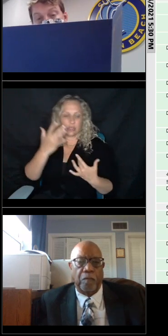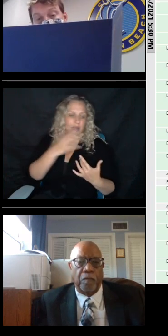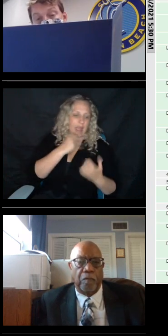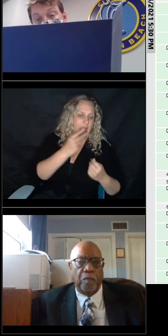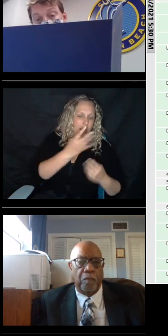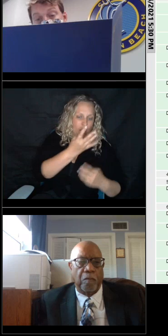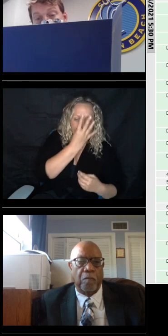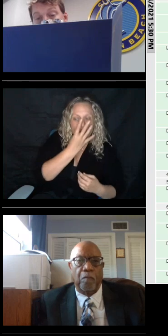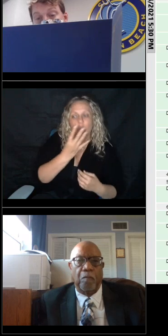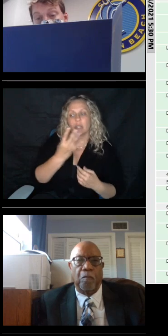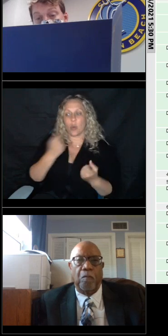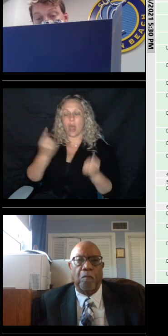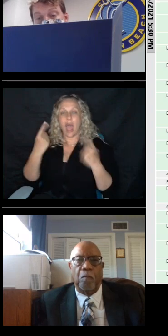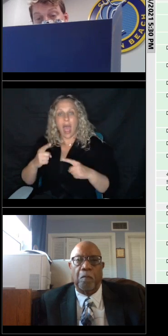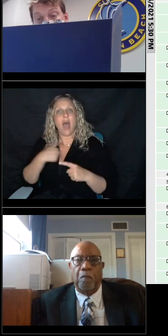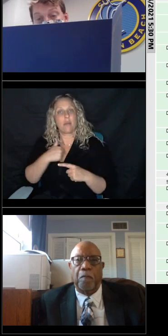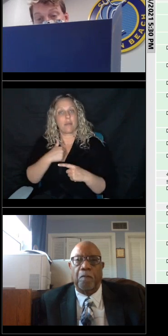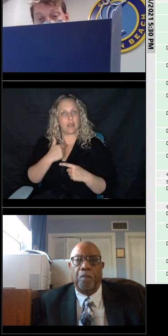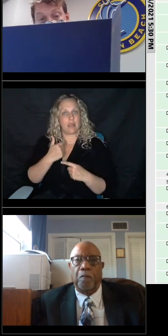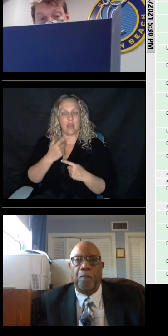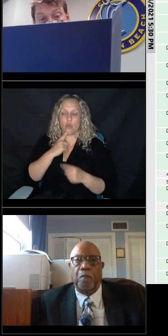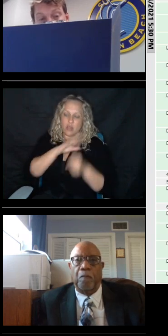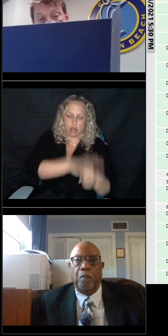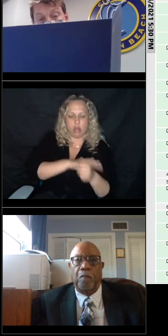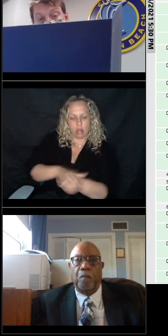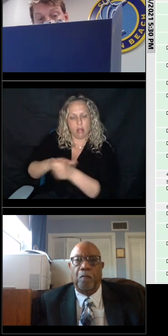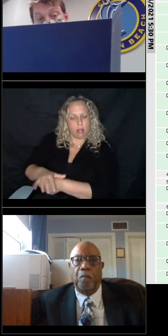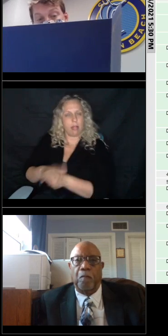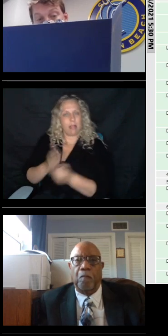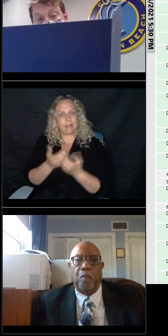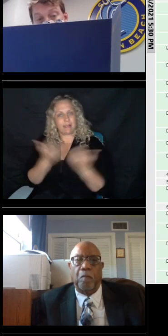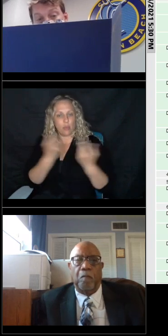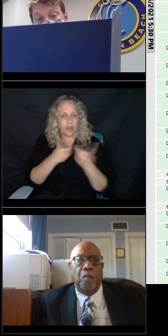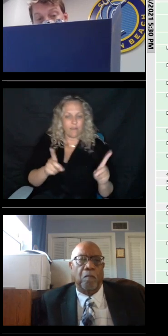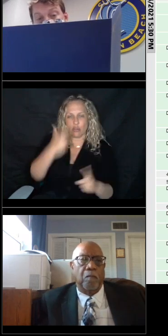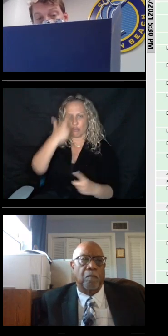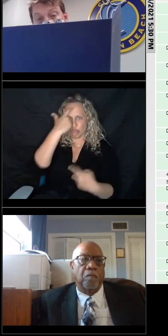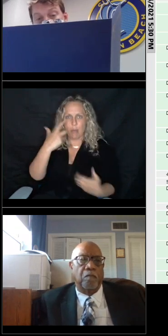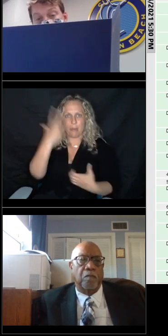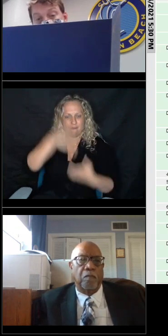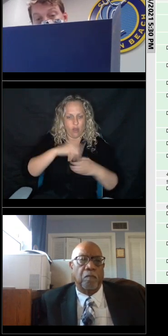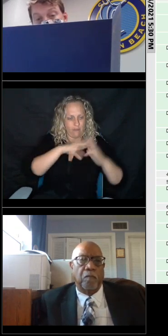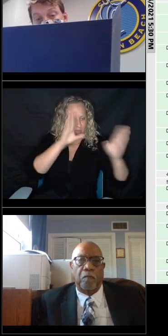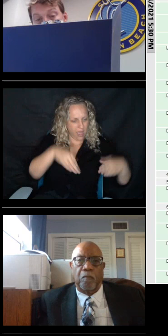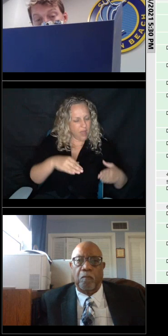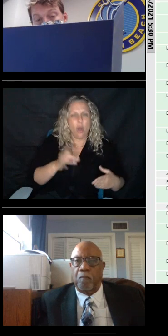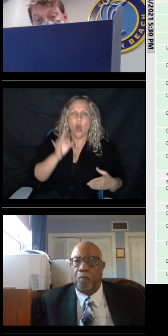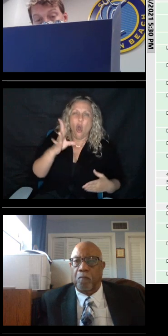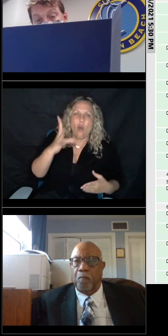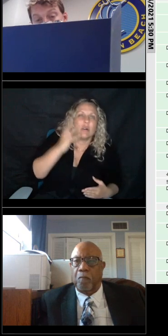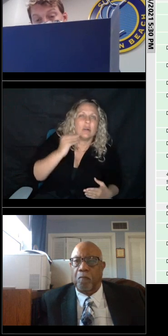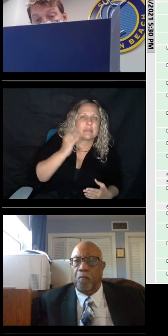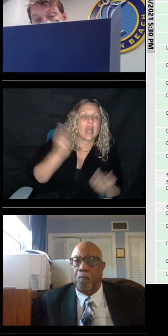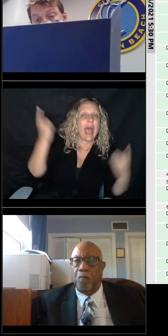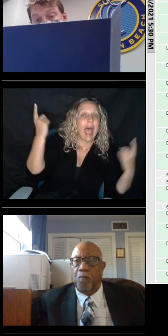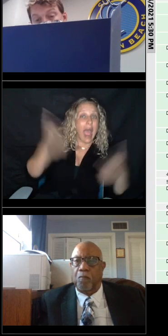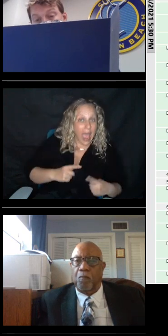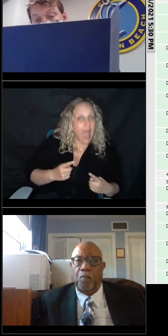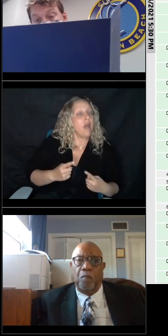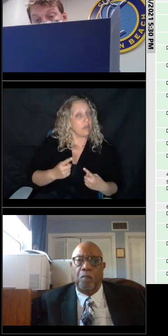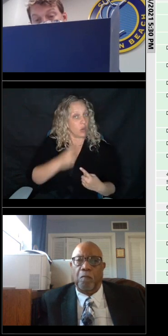household member, domestic violence, microaggressions, and separation or divorce involving household members are traumatic experiences that can